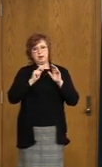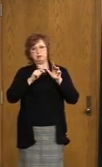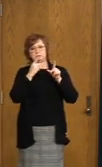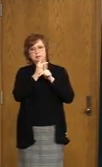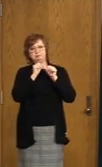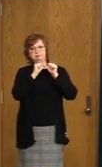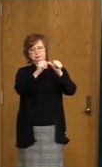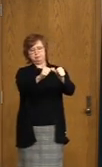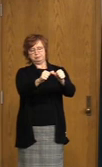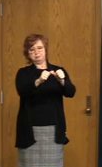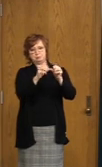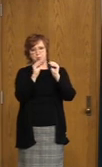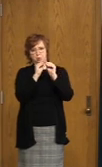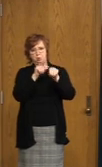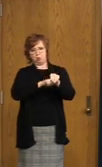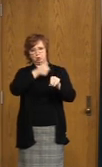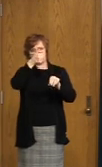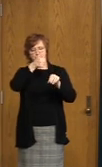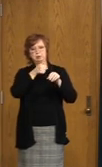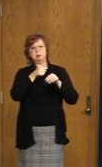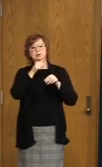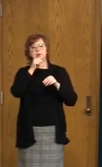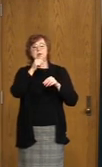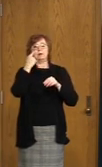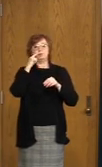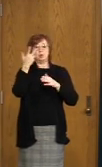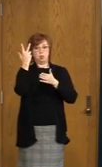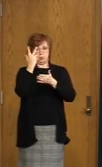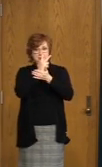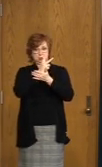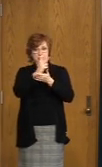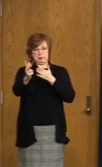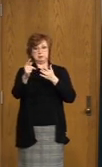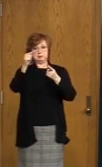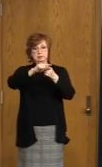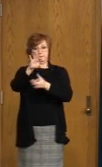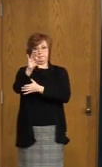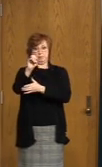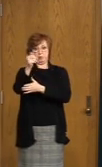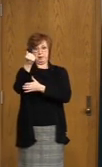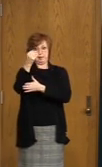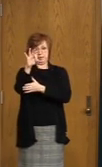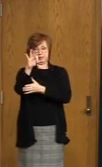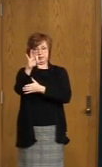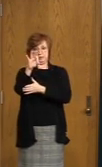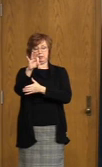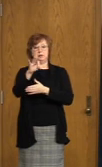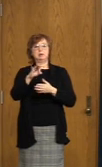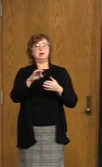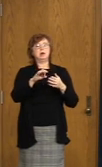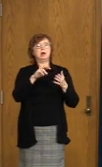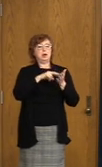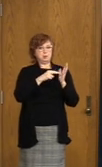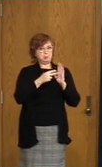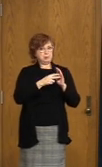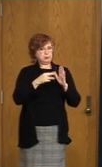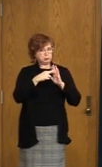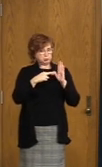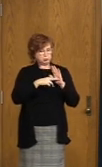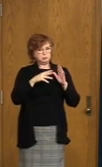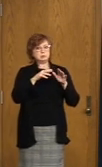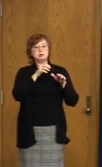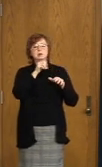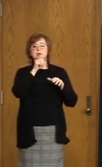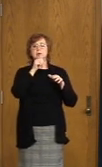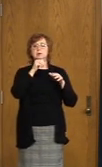being extended for an additional 3 weeks until February the 19th. These include private indoor gatherings will remain limited